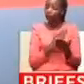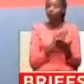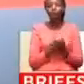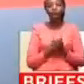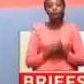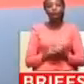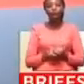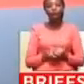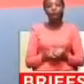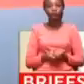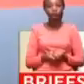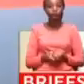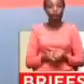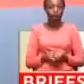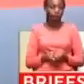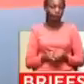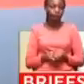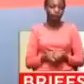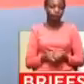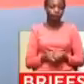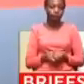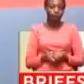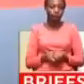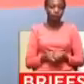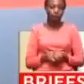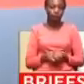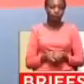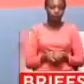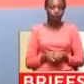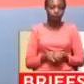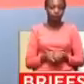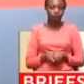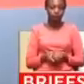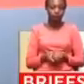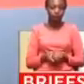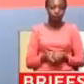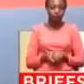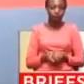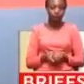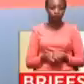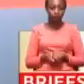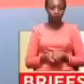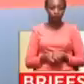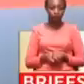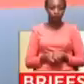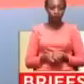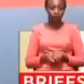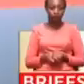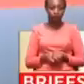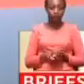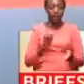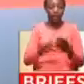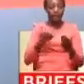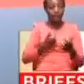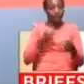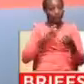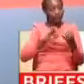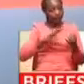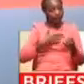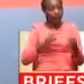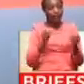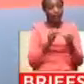is the one who actually initiated her and introduced her directly to Lucifer himself, you know.